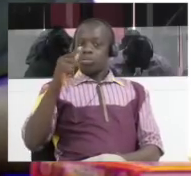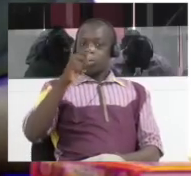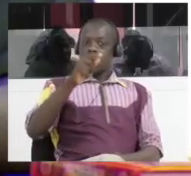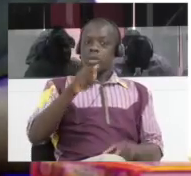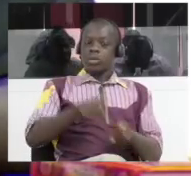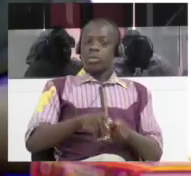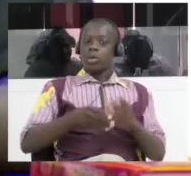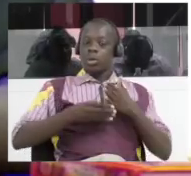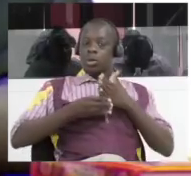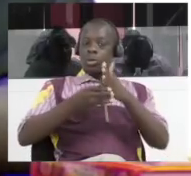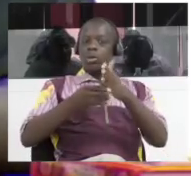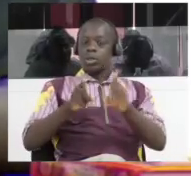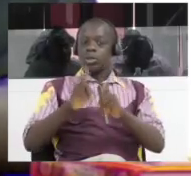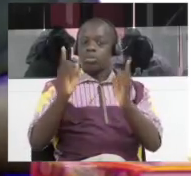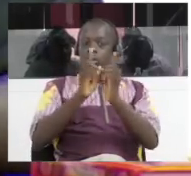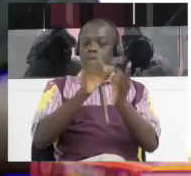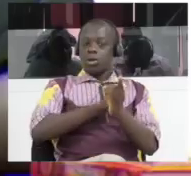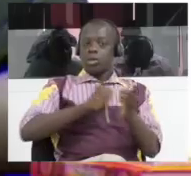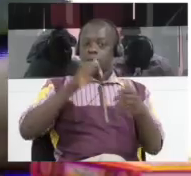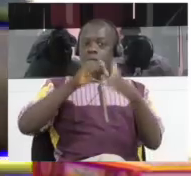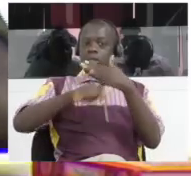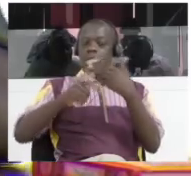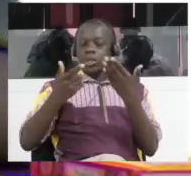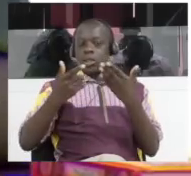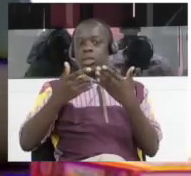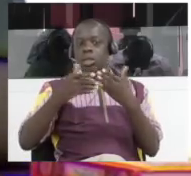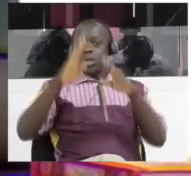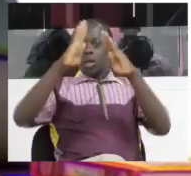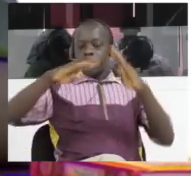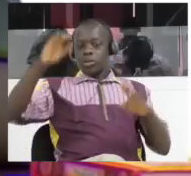commander actually came to meet us at State House.